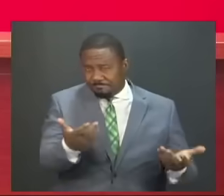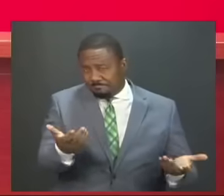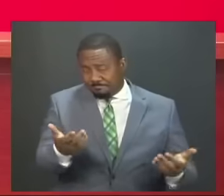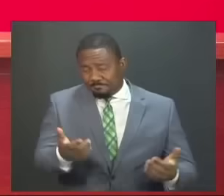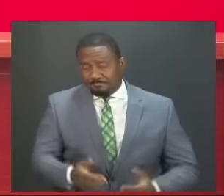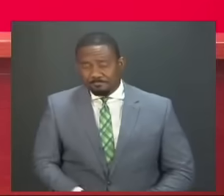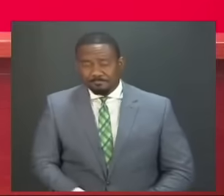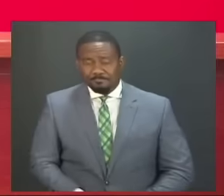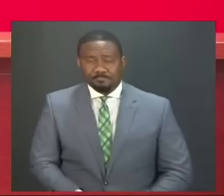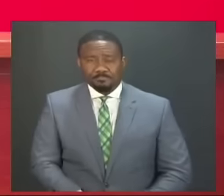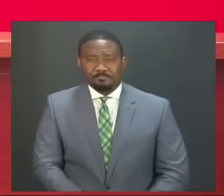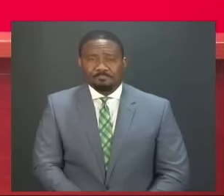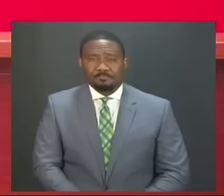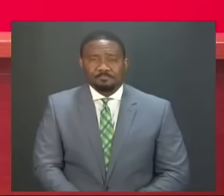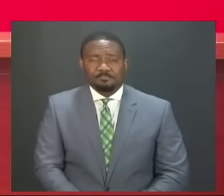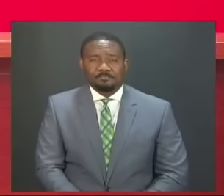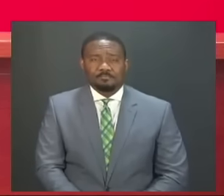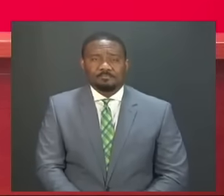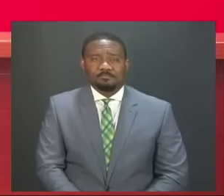state.